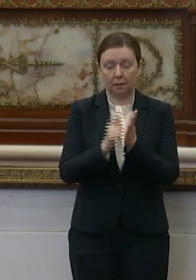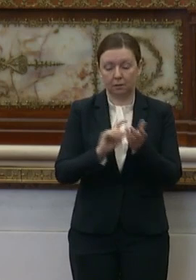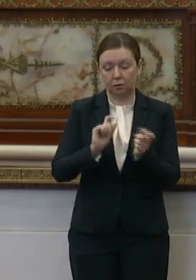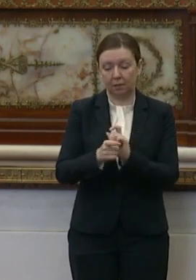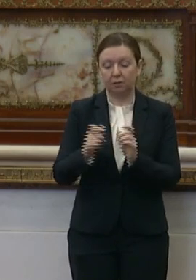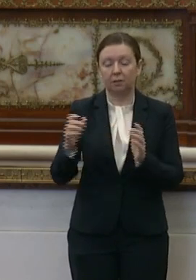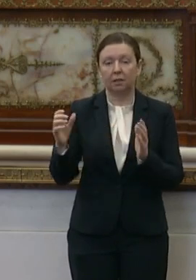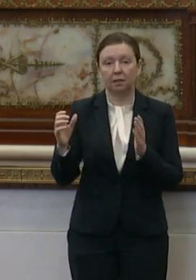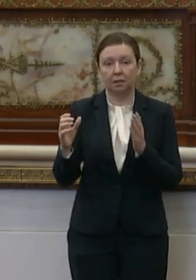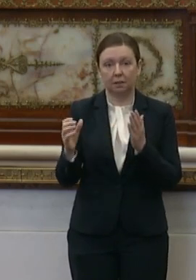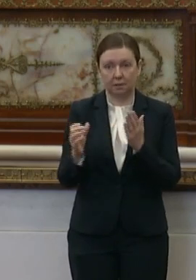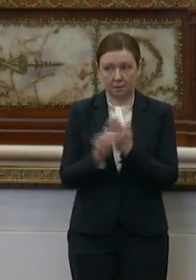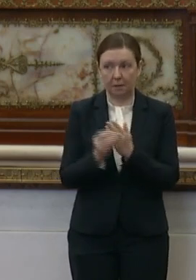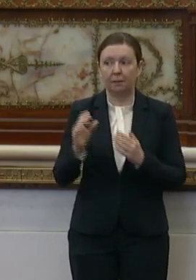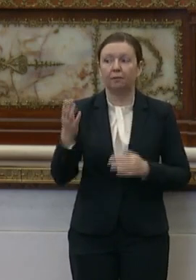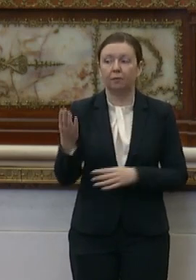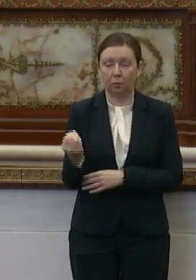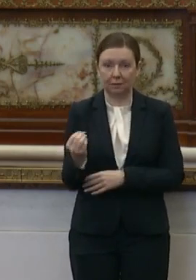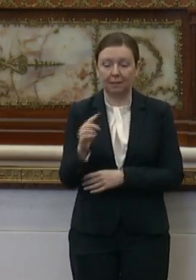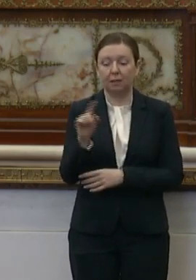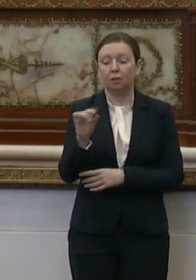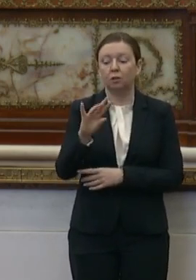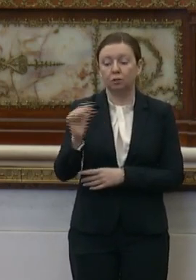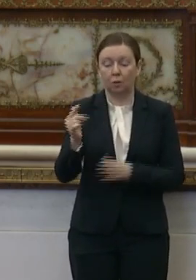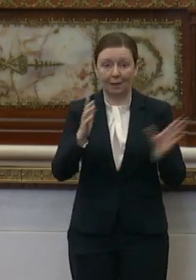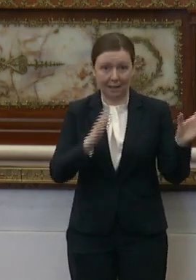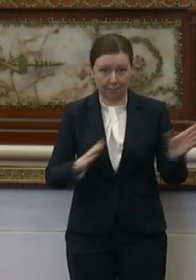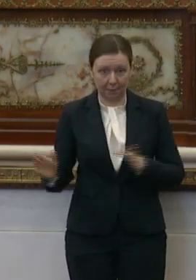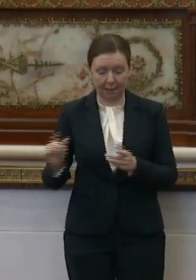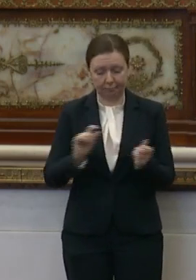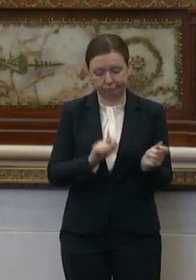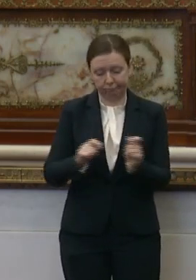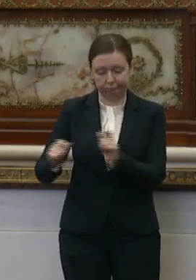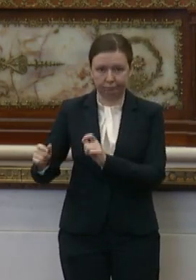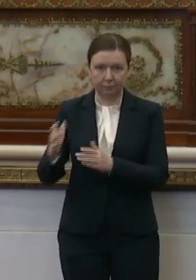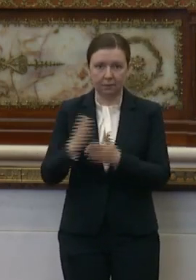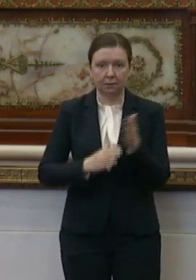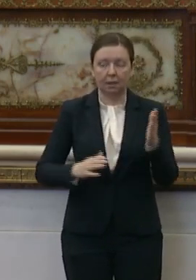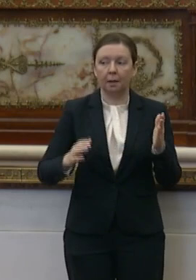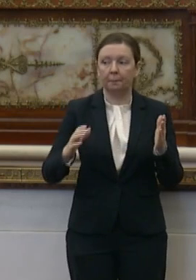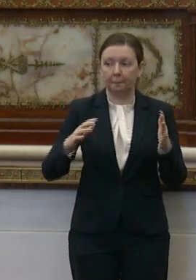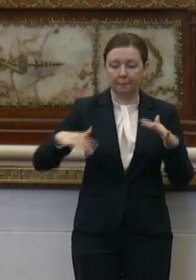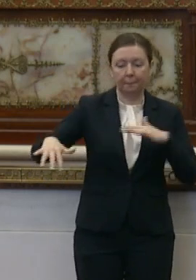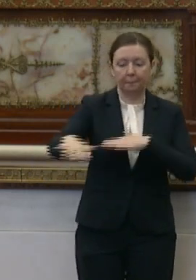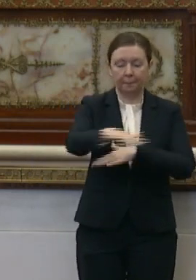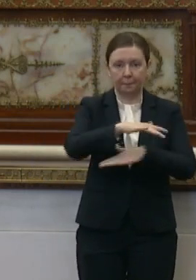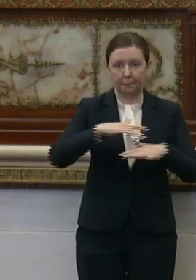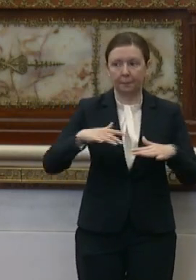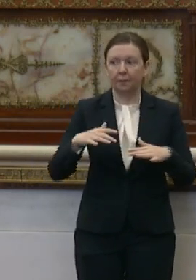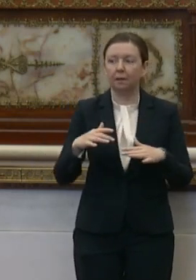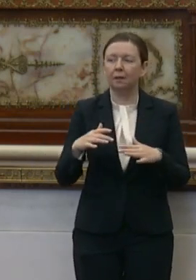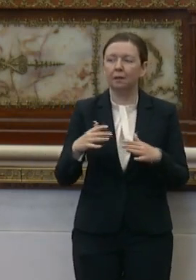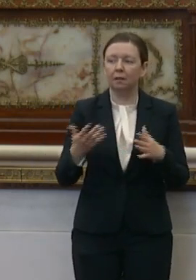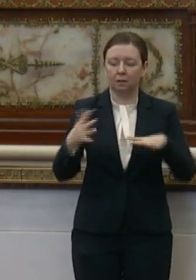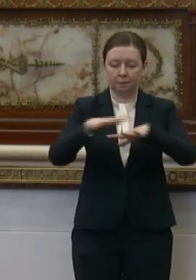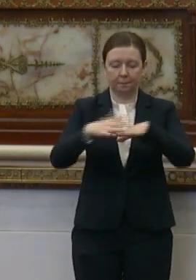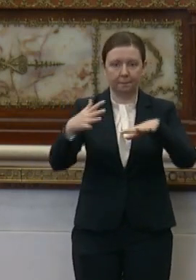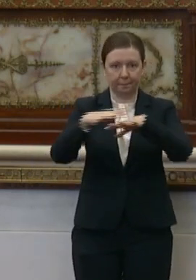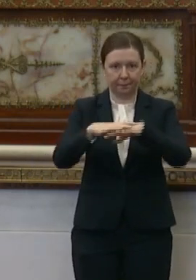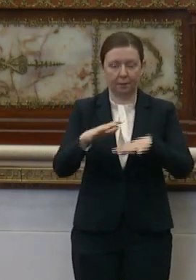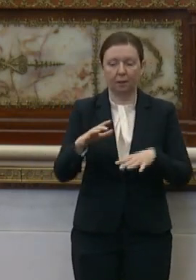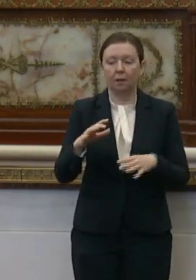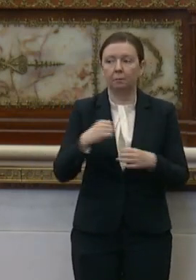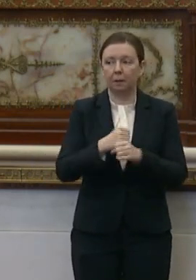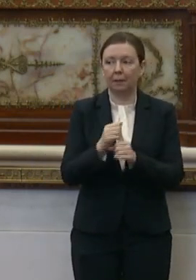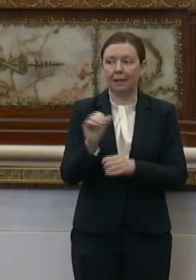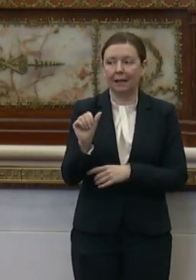14 of the Philadelphia Code, entitled Zoning and Planning, to amend certain provisions of Chapter 14500, entitled Overlay Zoning Districts, by creating